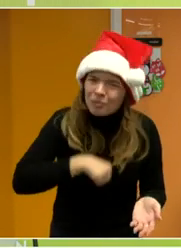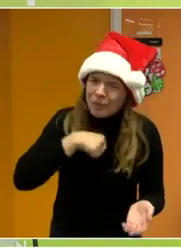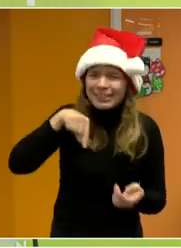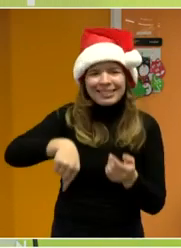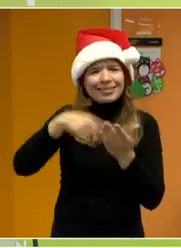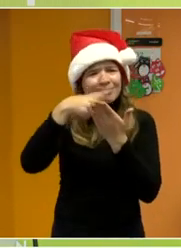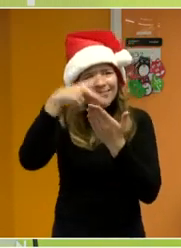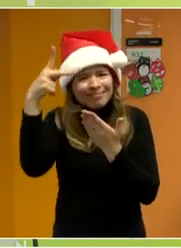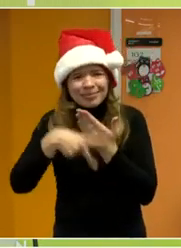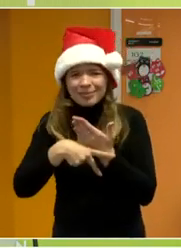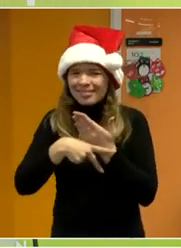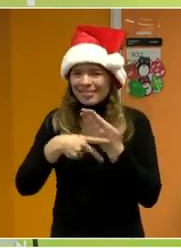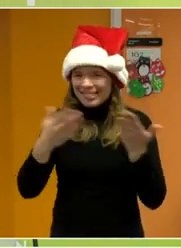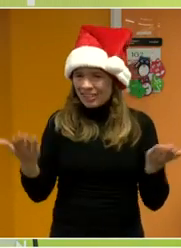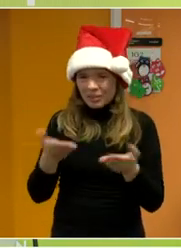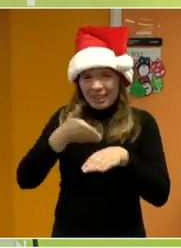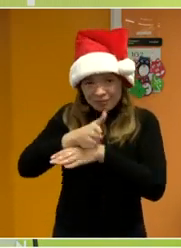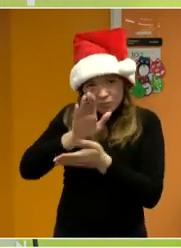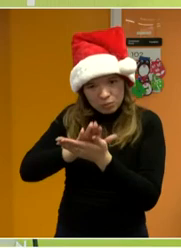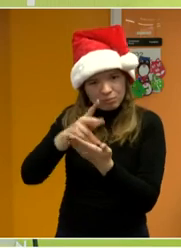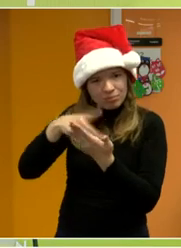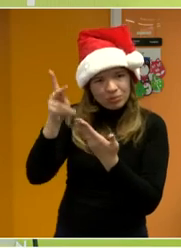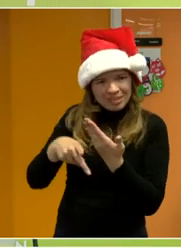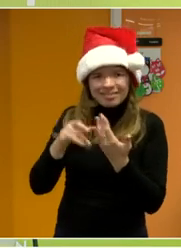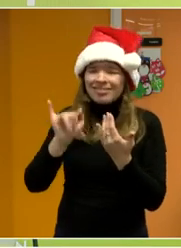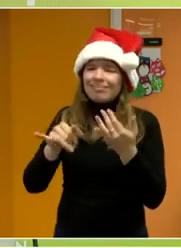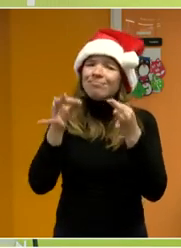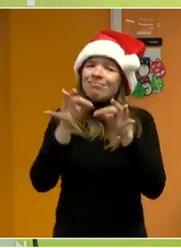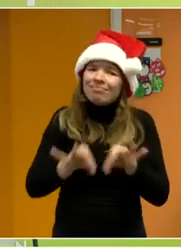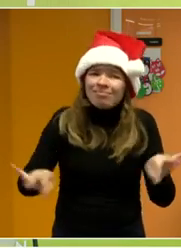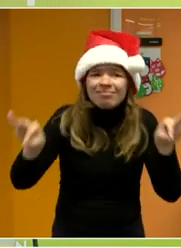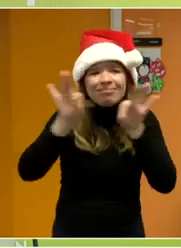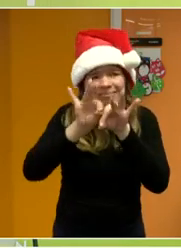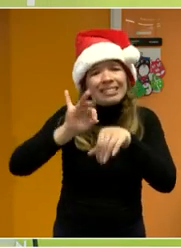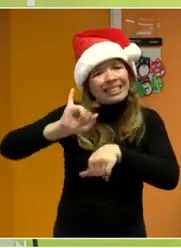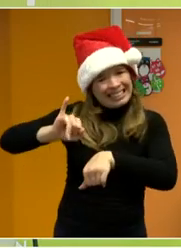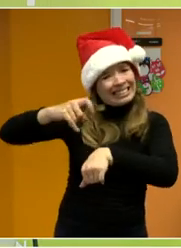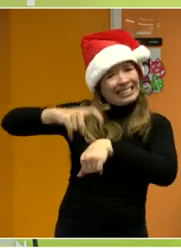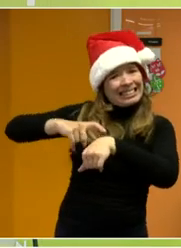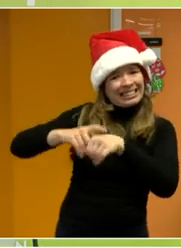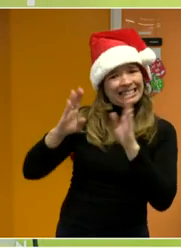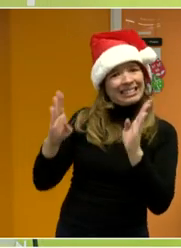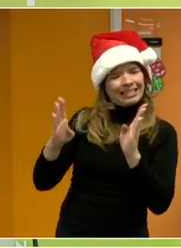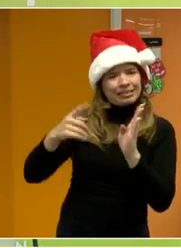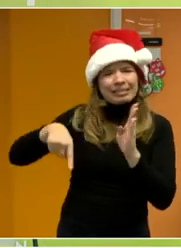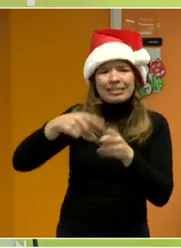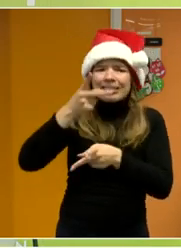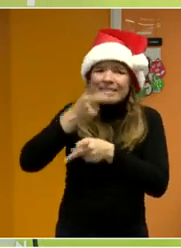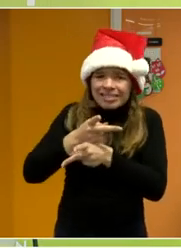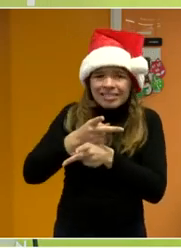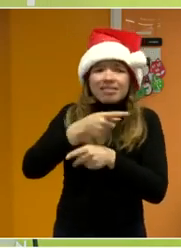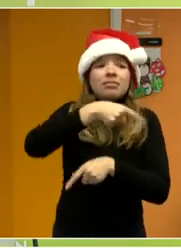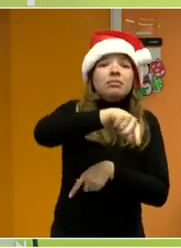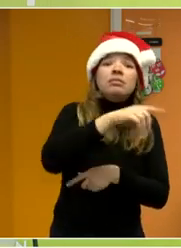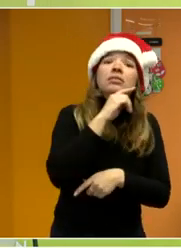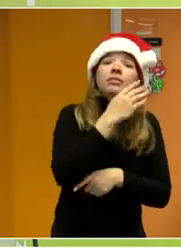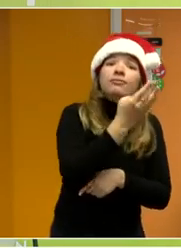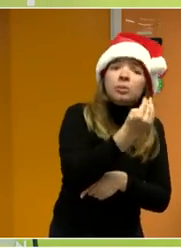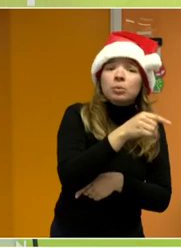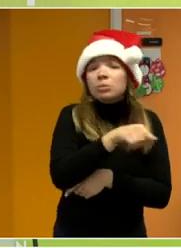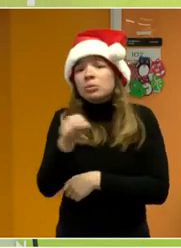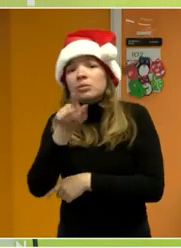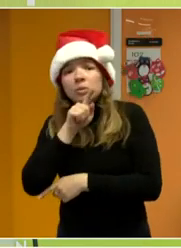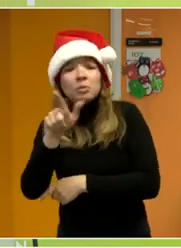school in those important hours that Mayor Bowser mentioned, so for 14 to 21-year-olds. During COVID,